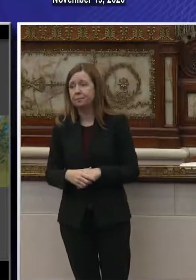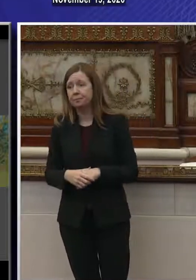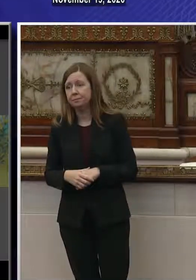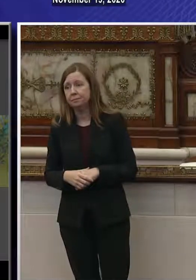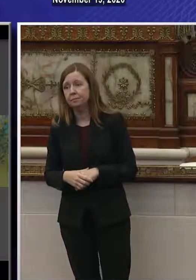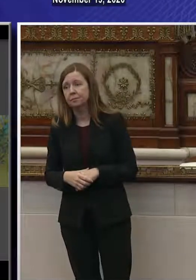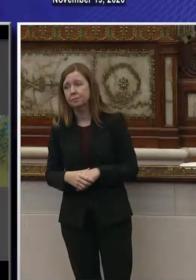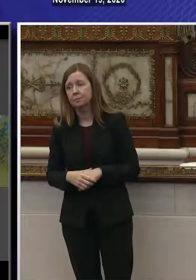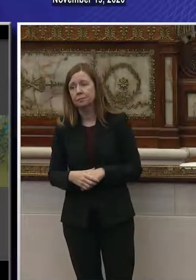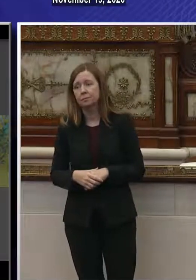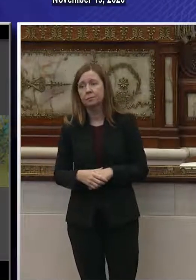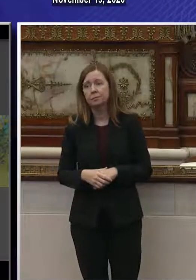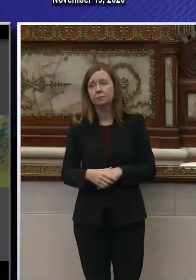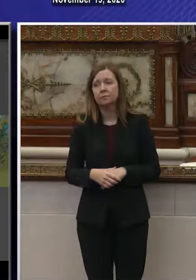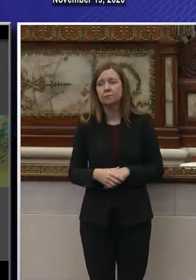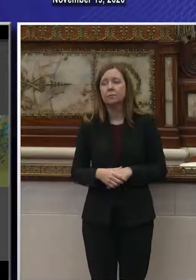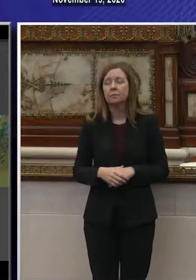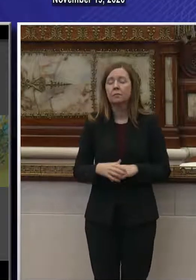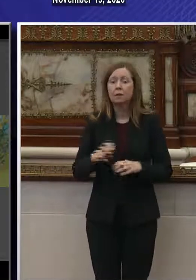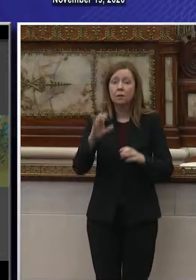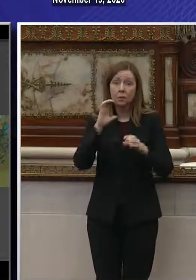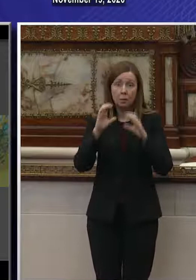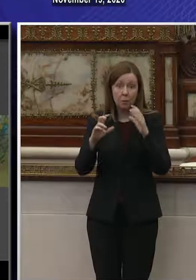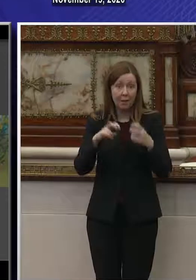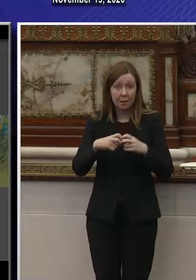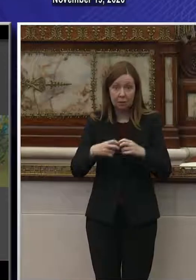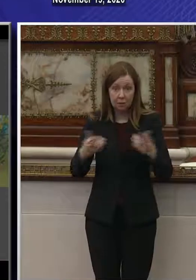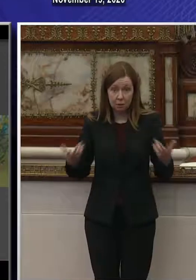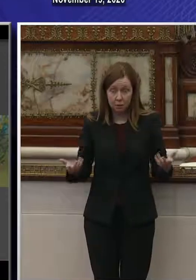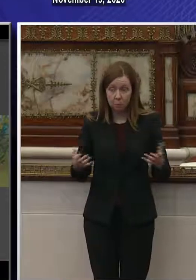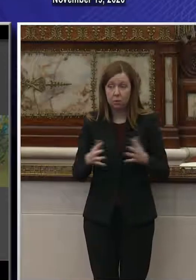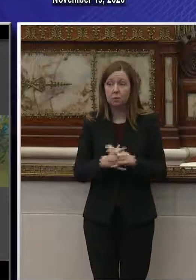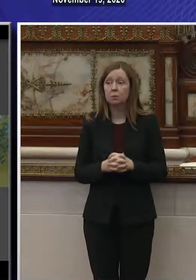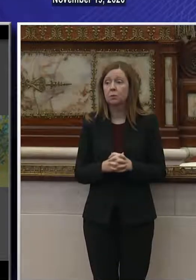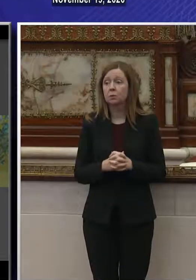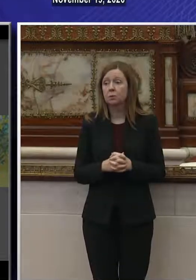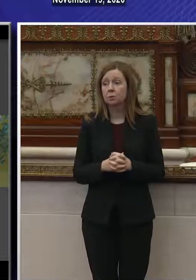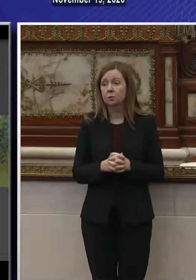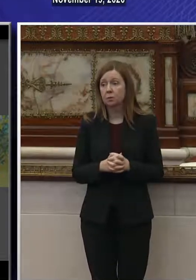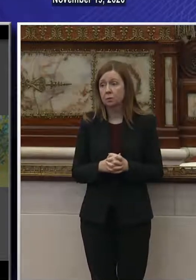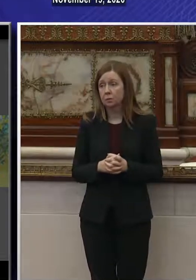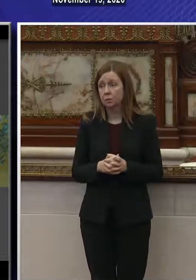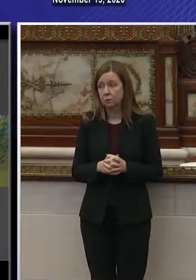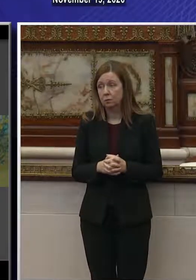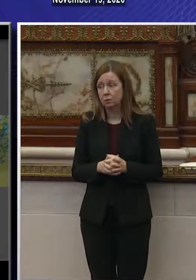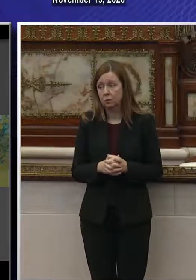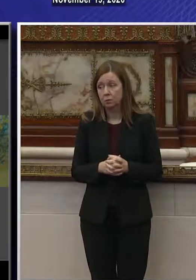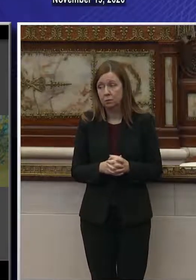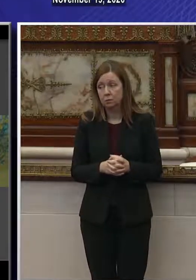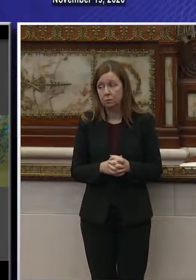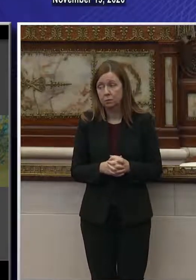Regarding the communication issue, I think that this is